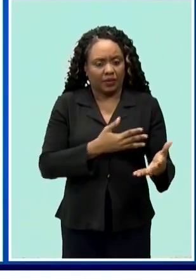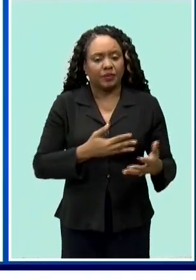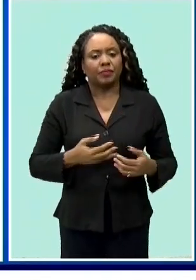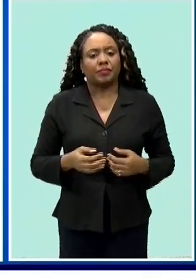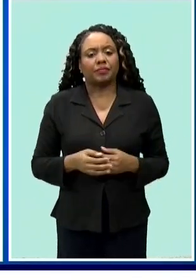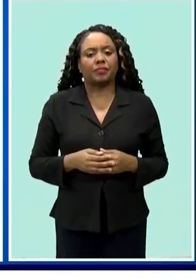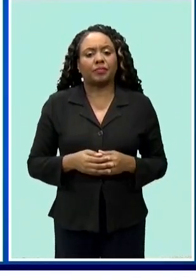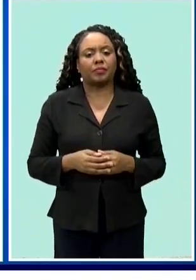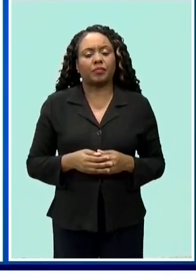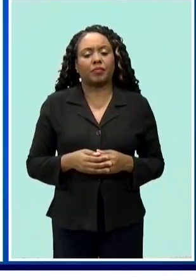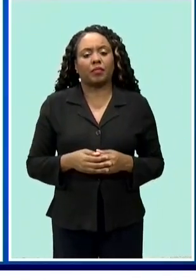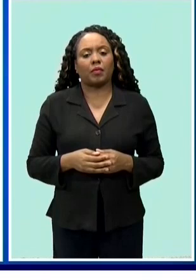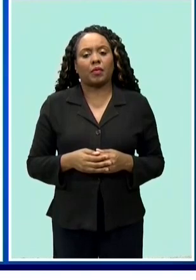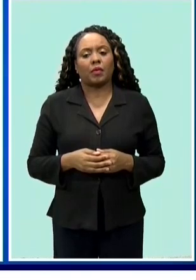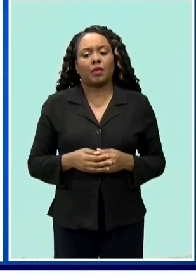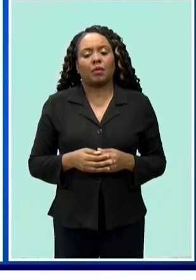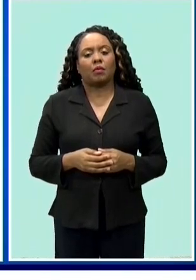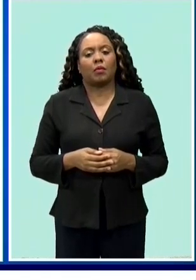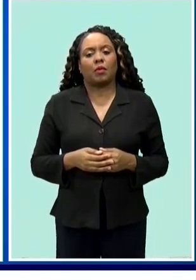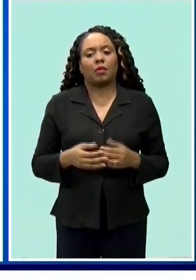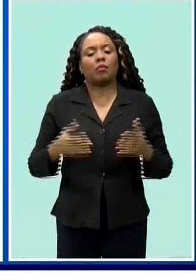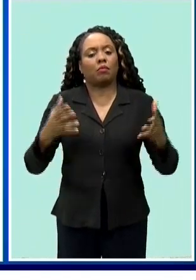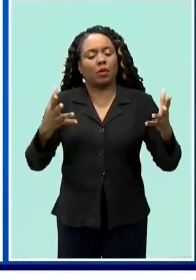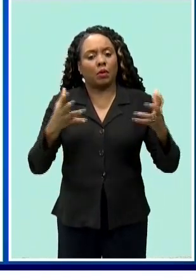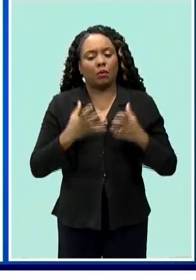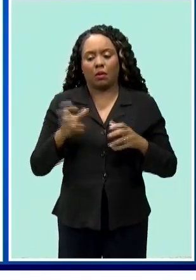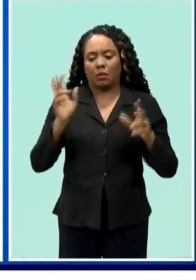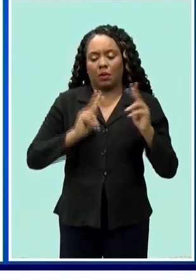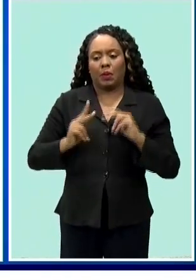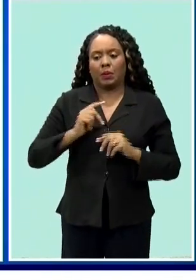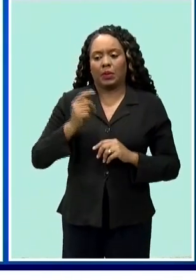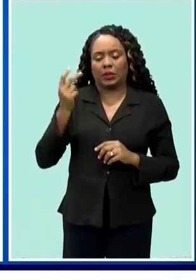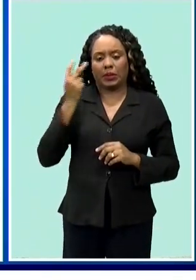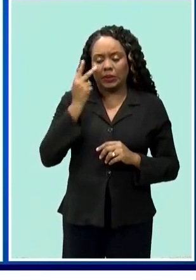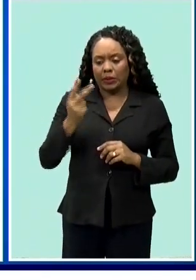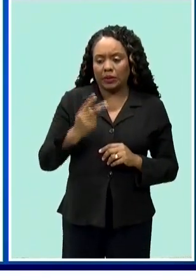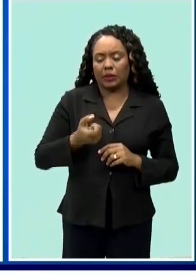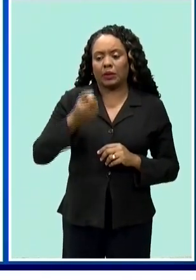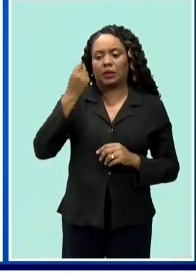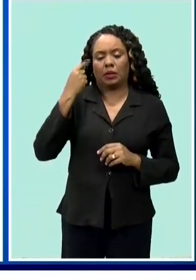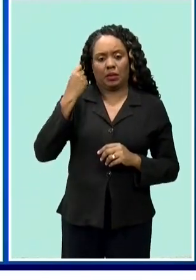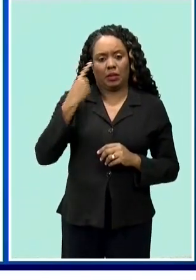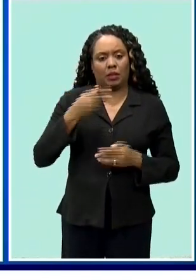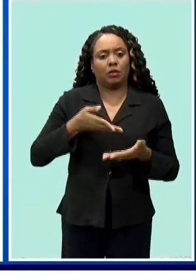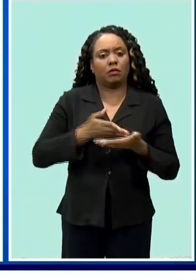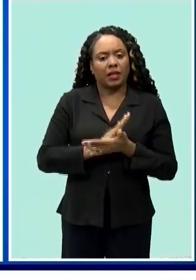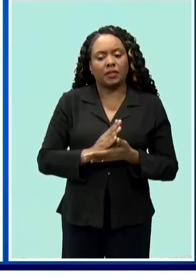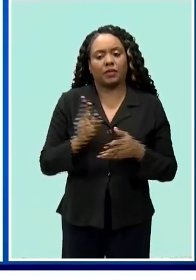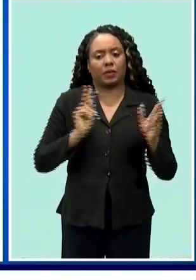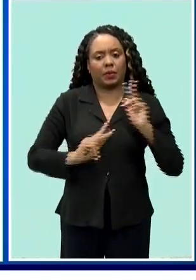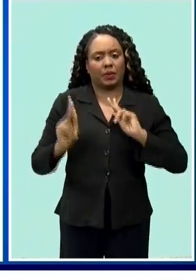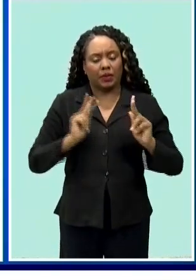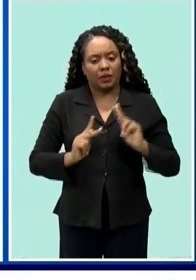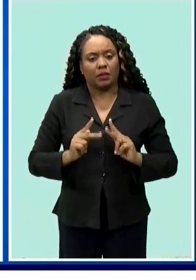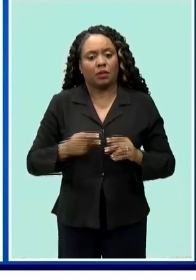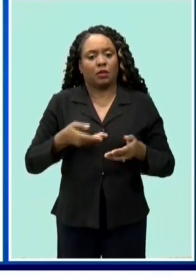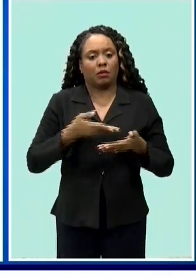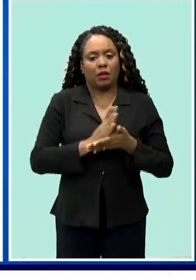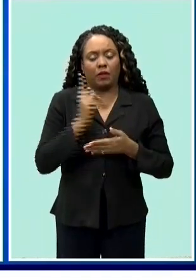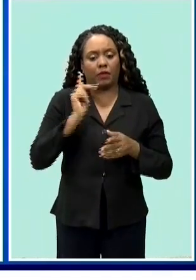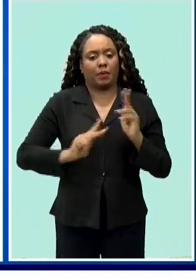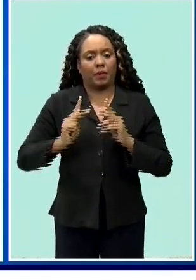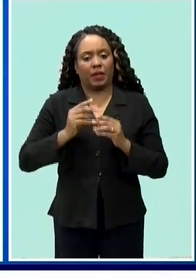that recognizes both the rights of the individual to protect their personal data and also in a manner